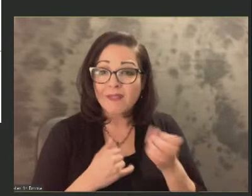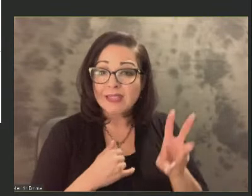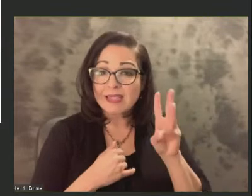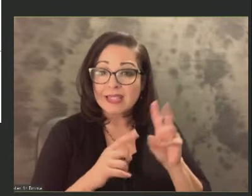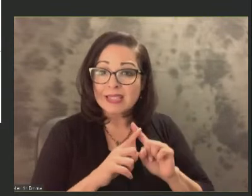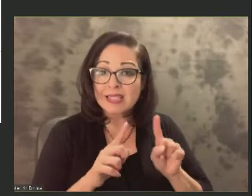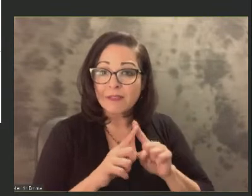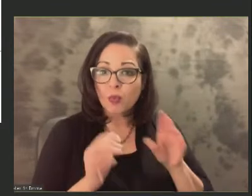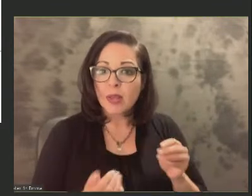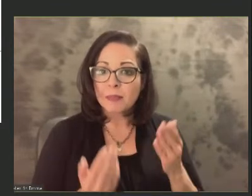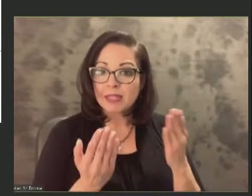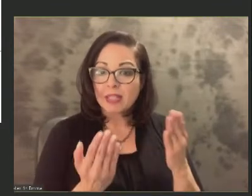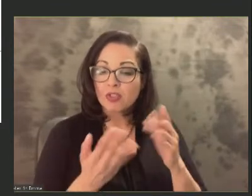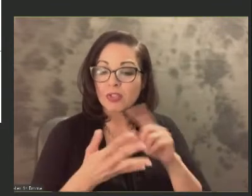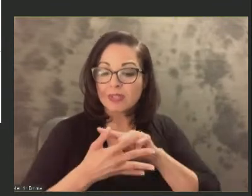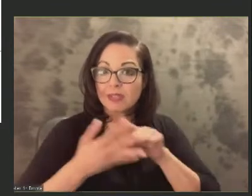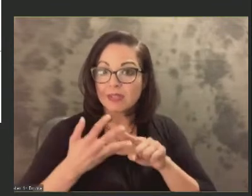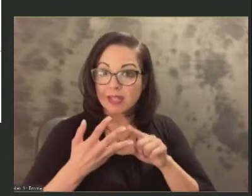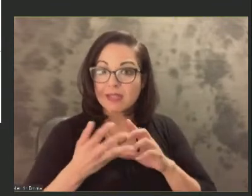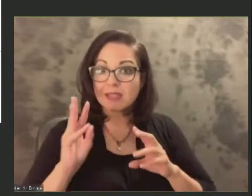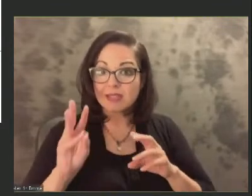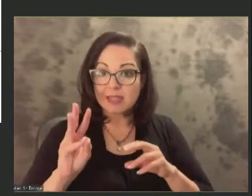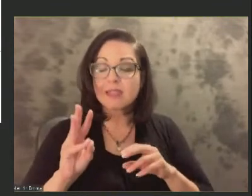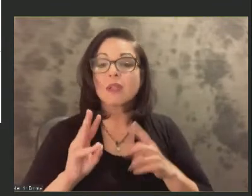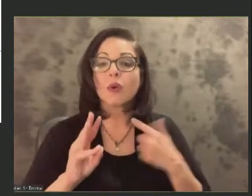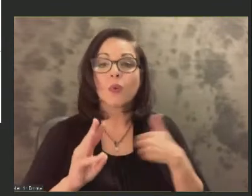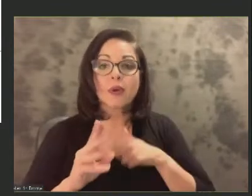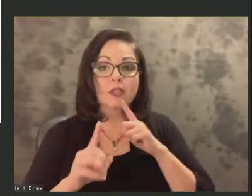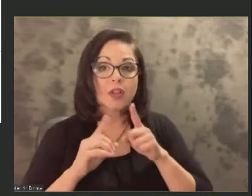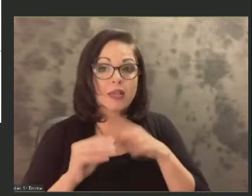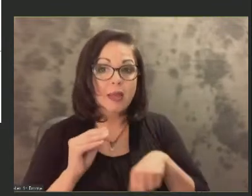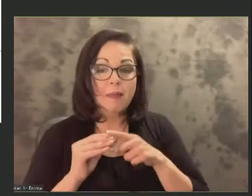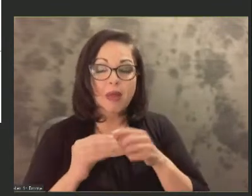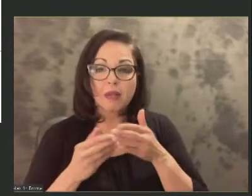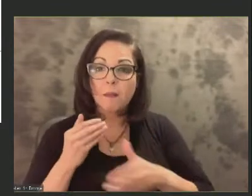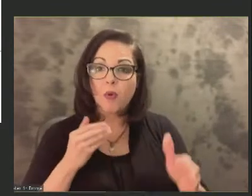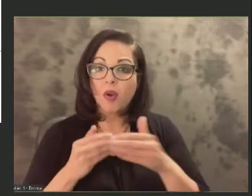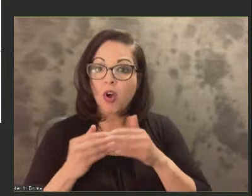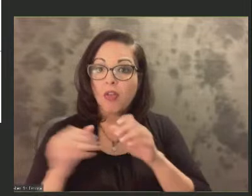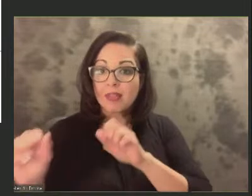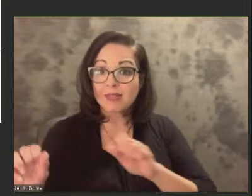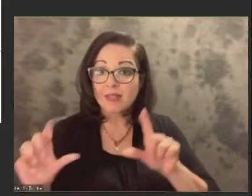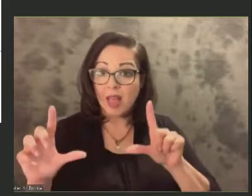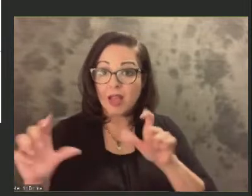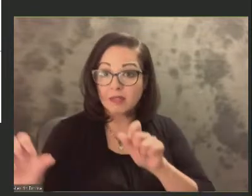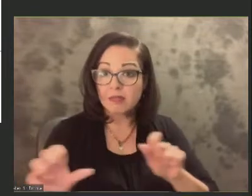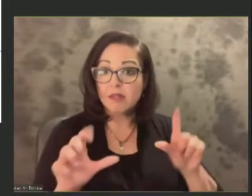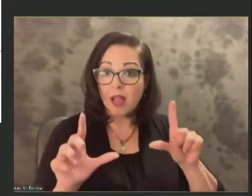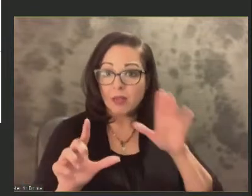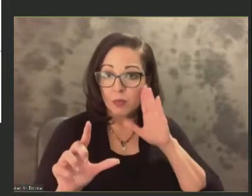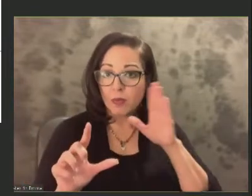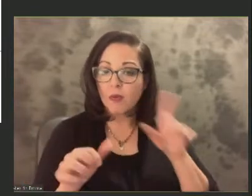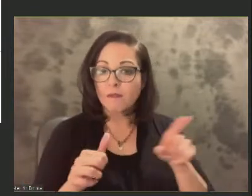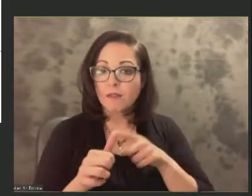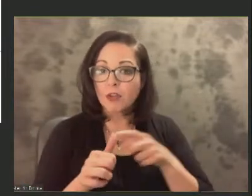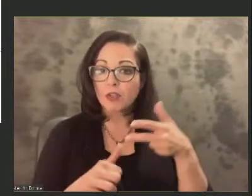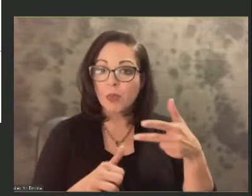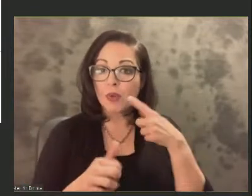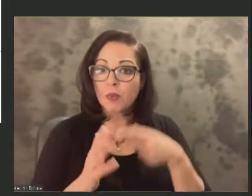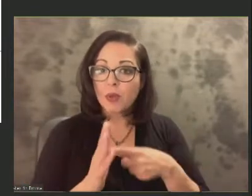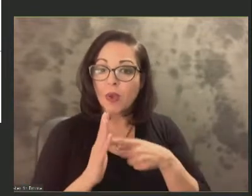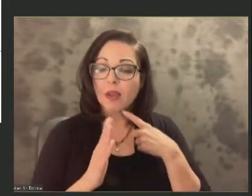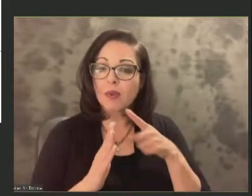specific recommendations that we're talking about. It will be on this slide and the next slide. The first 3 are requiring